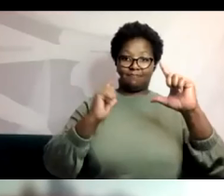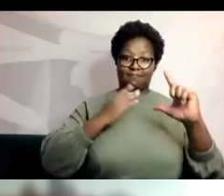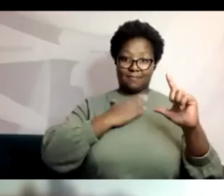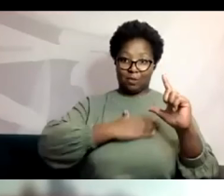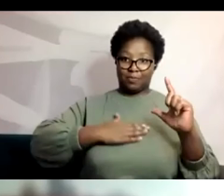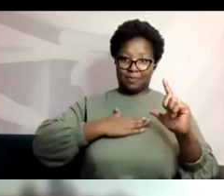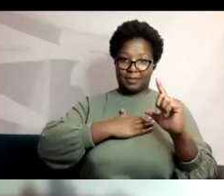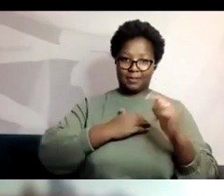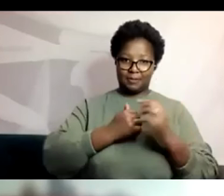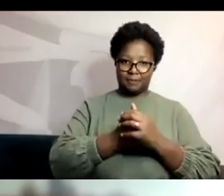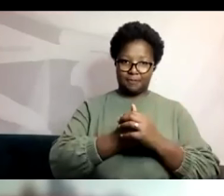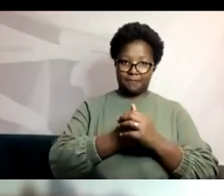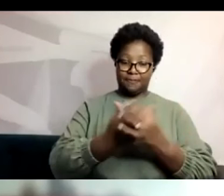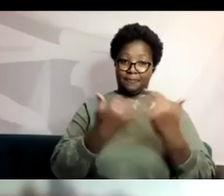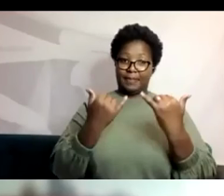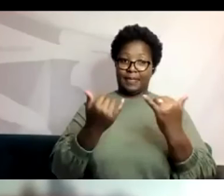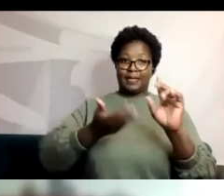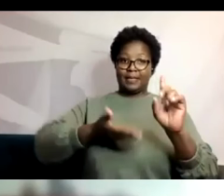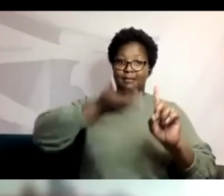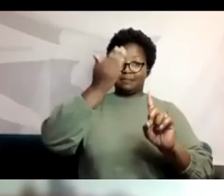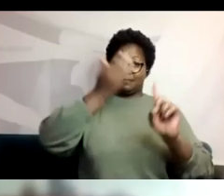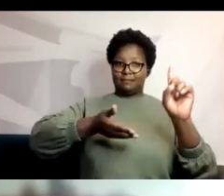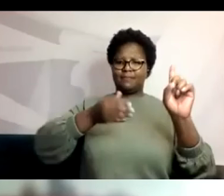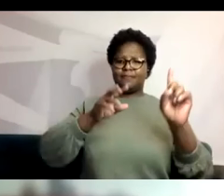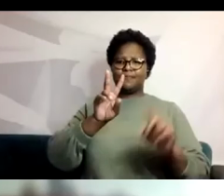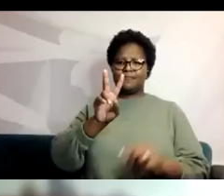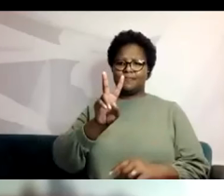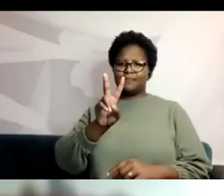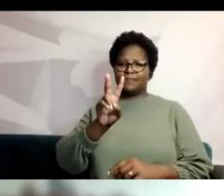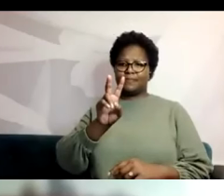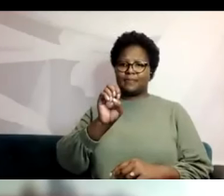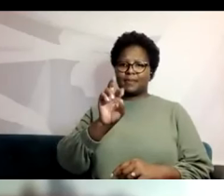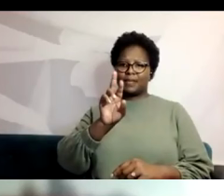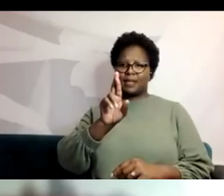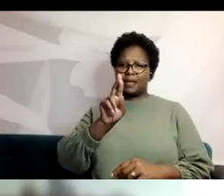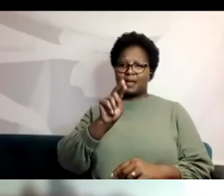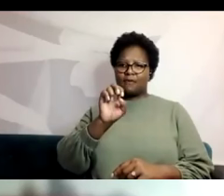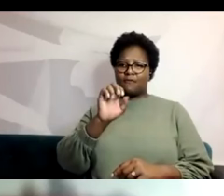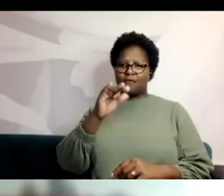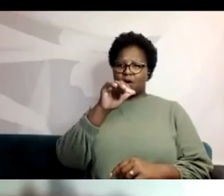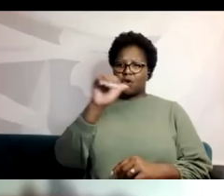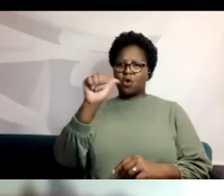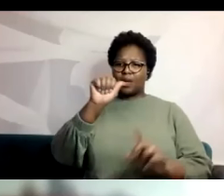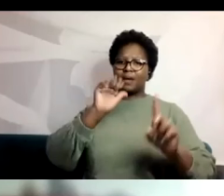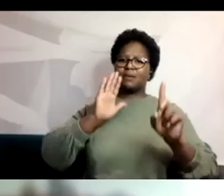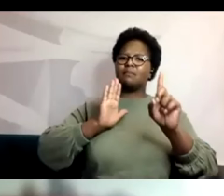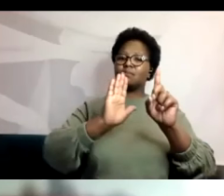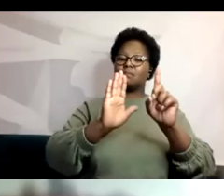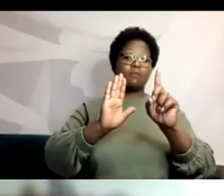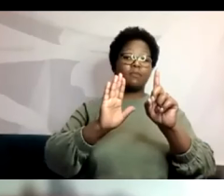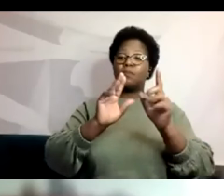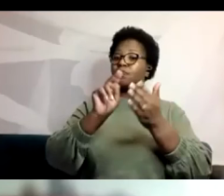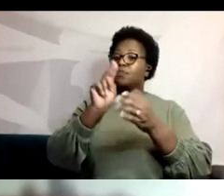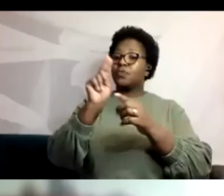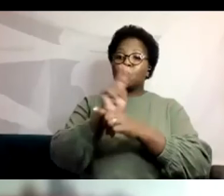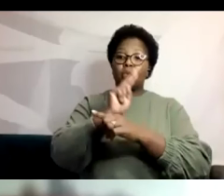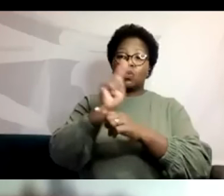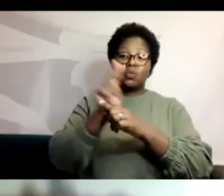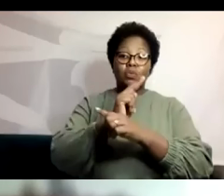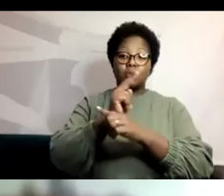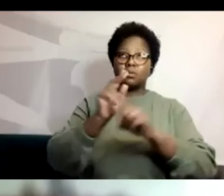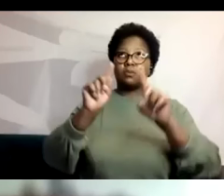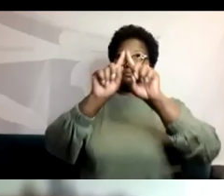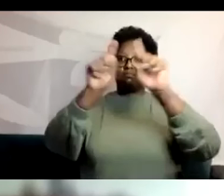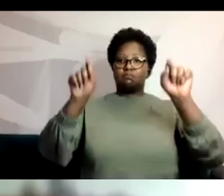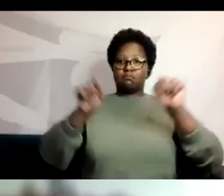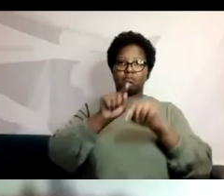So this is Veronica. Veronica uses a touch screen computer. Can